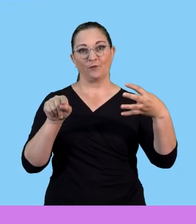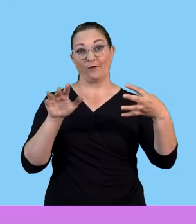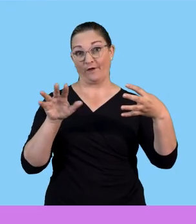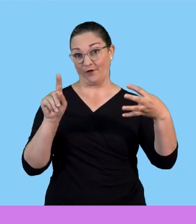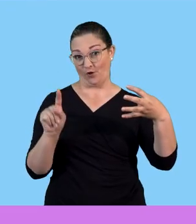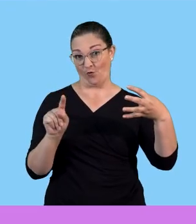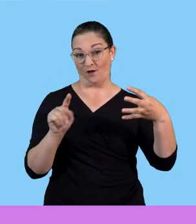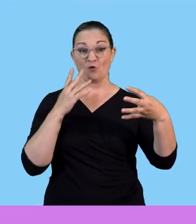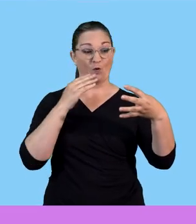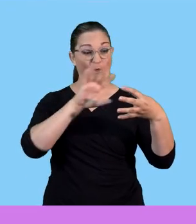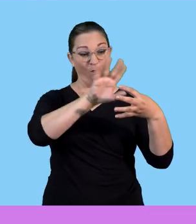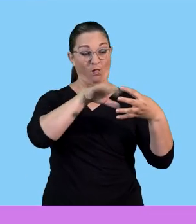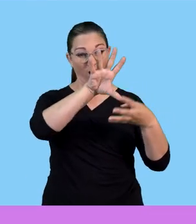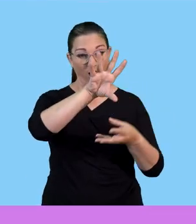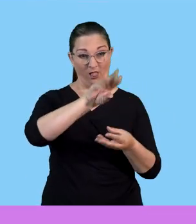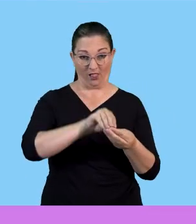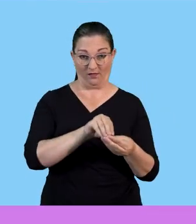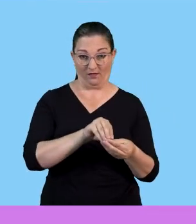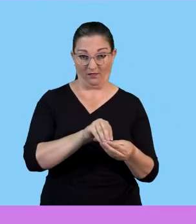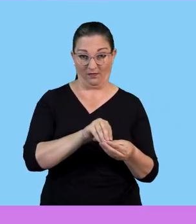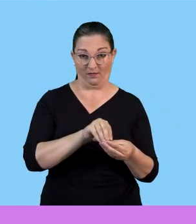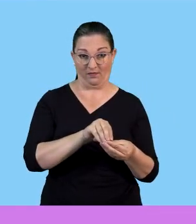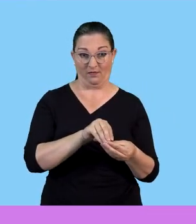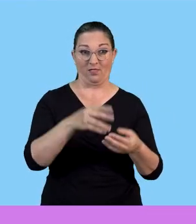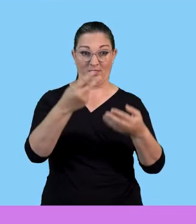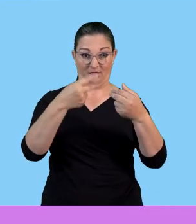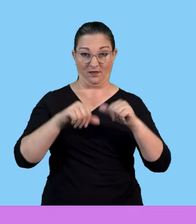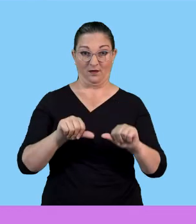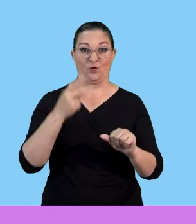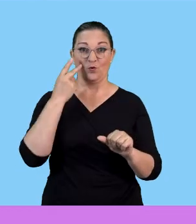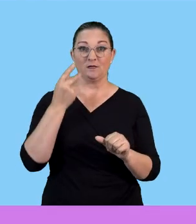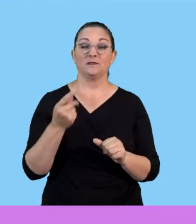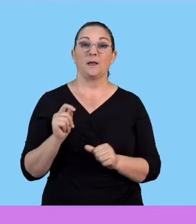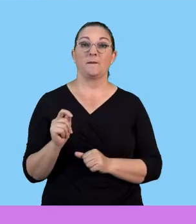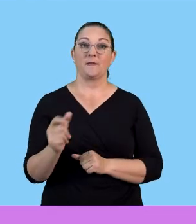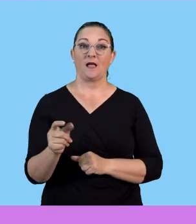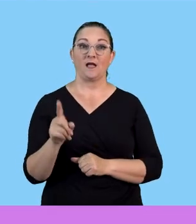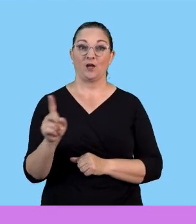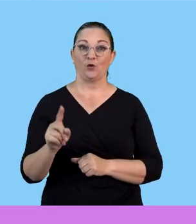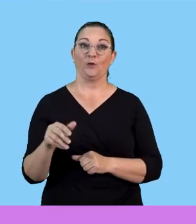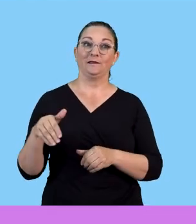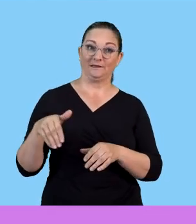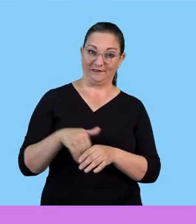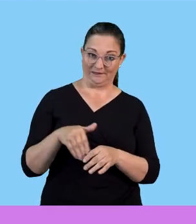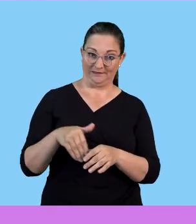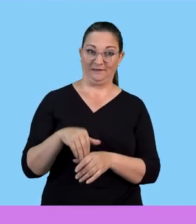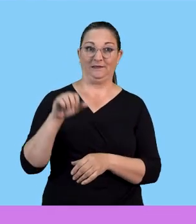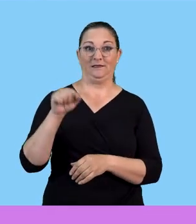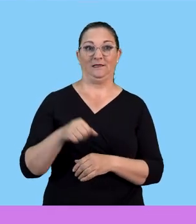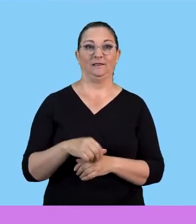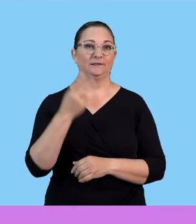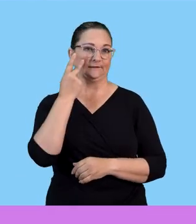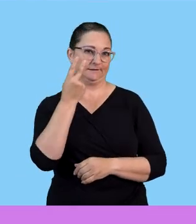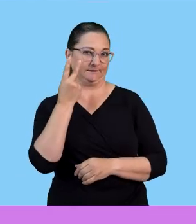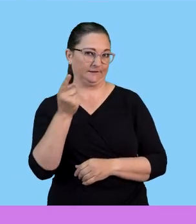51. So if we add that together and get to the balance due, it would have been inclusive.